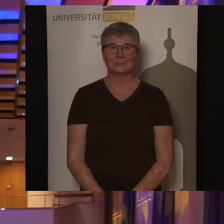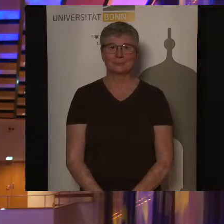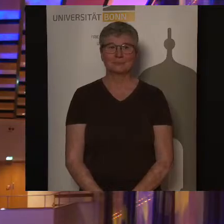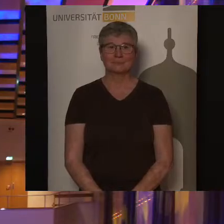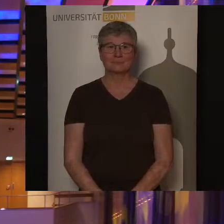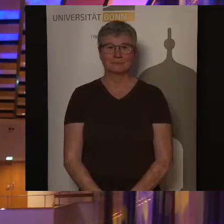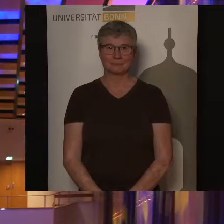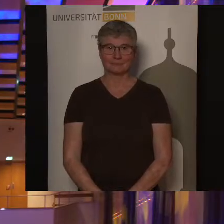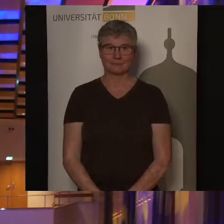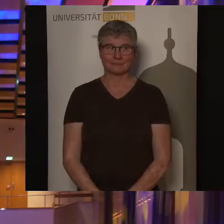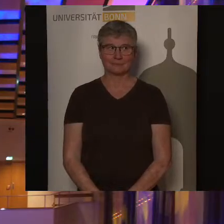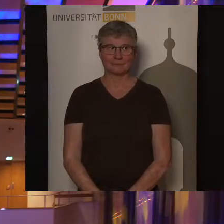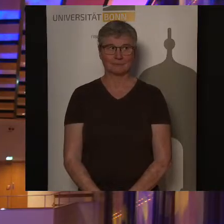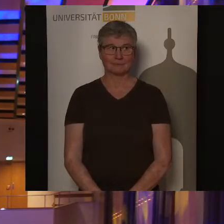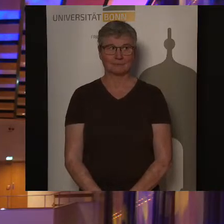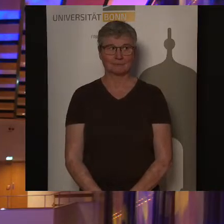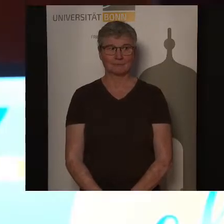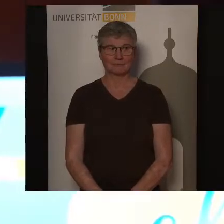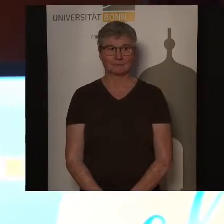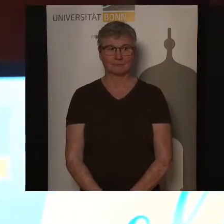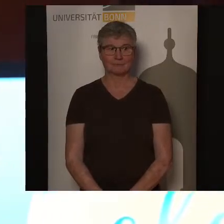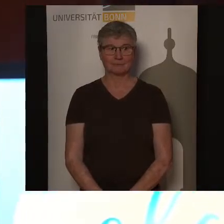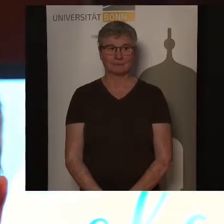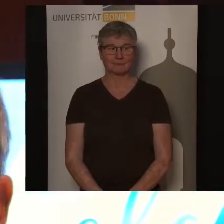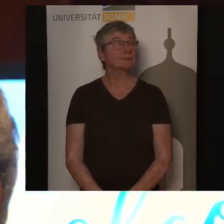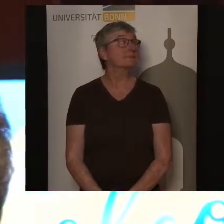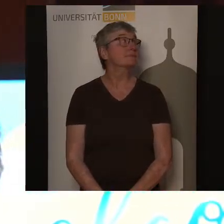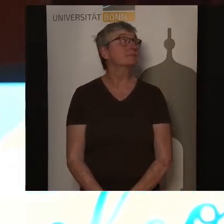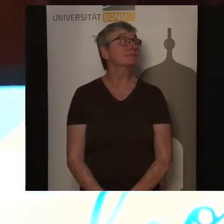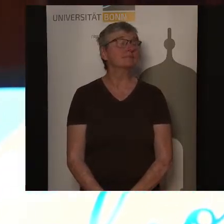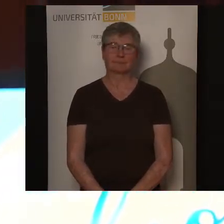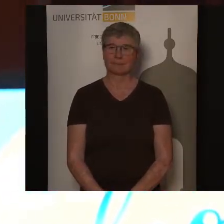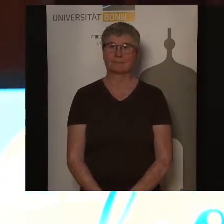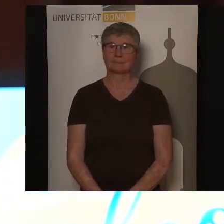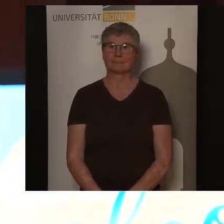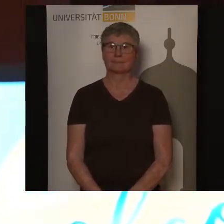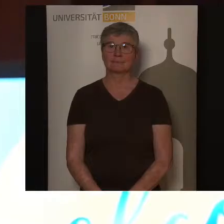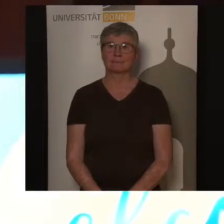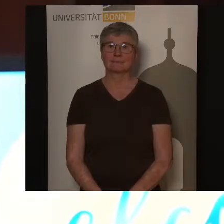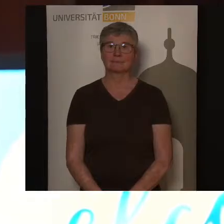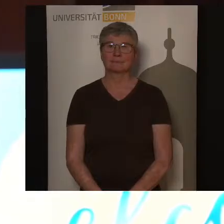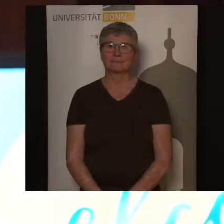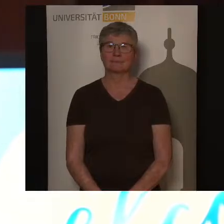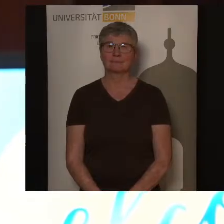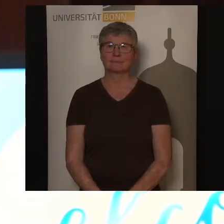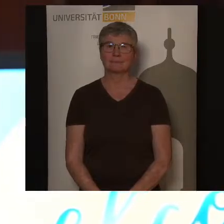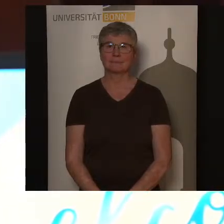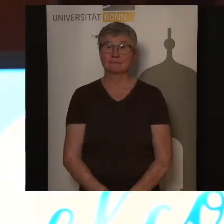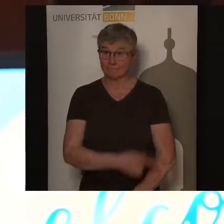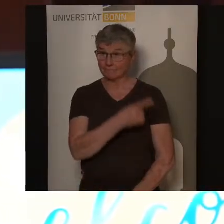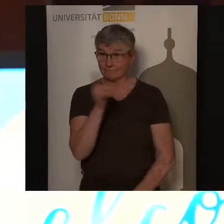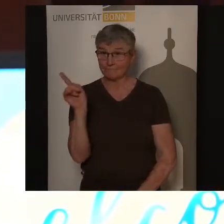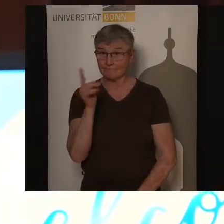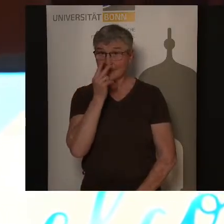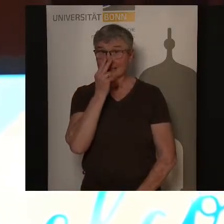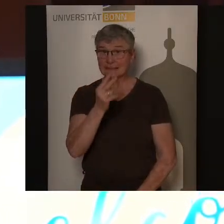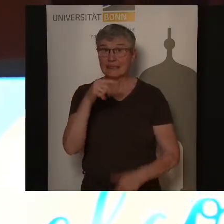first. I think we did a good job here. So, as you can see,